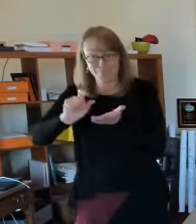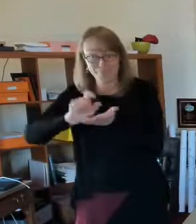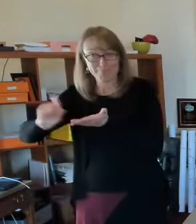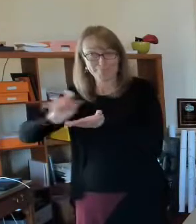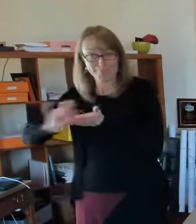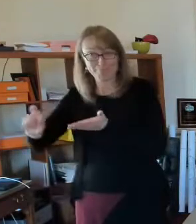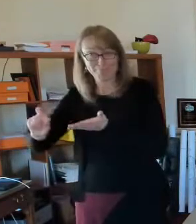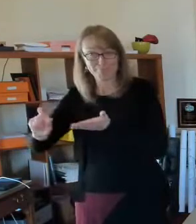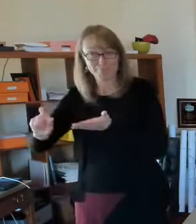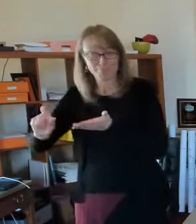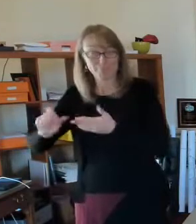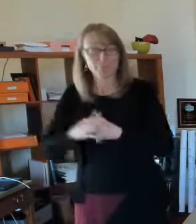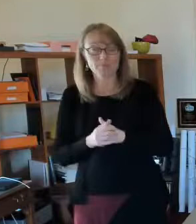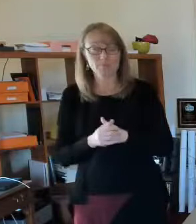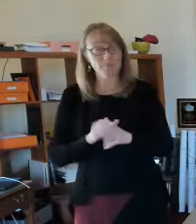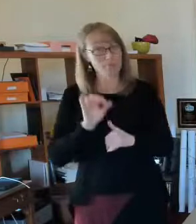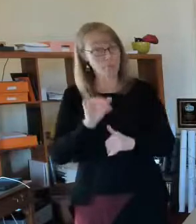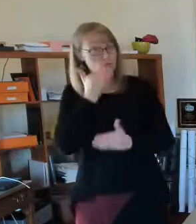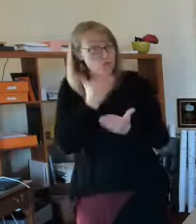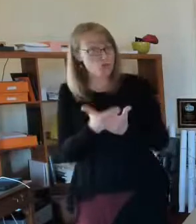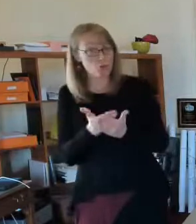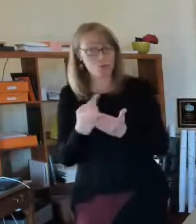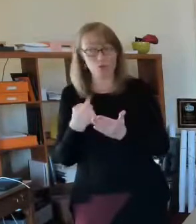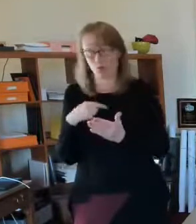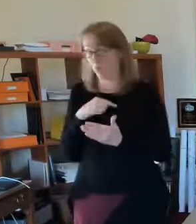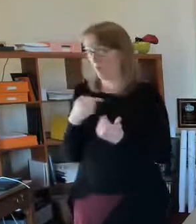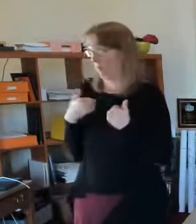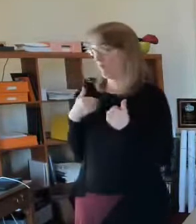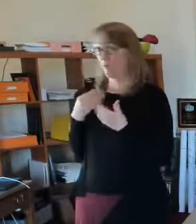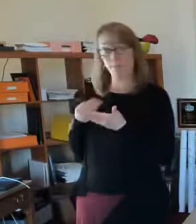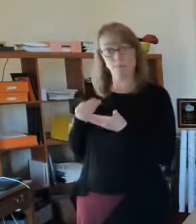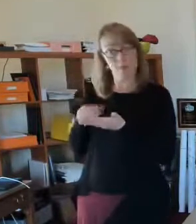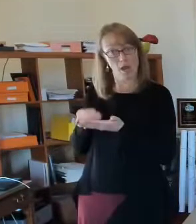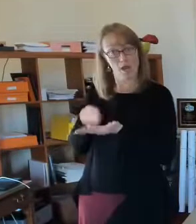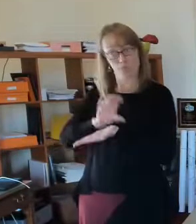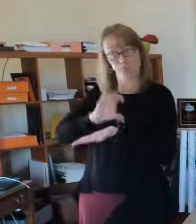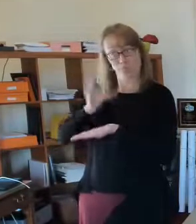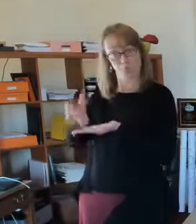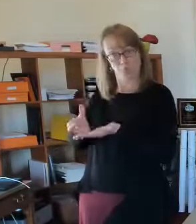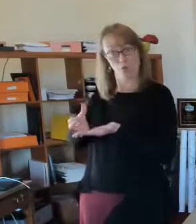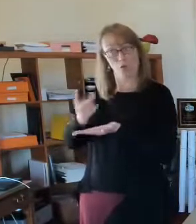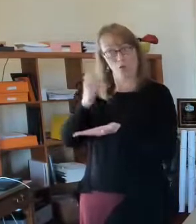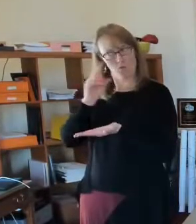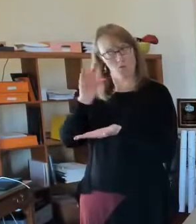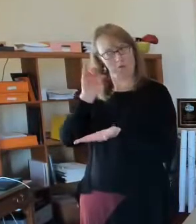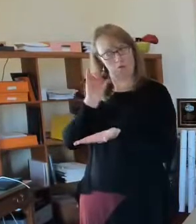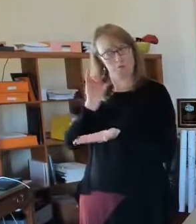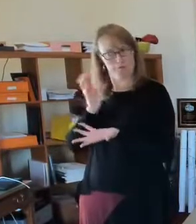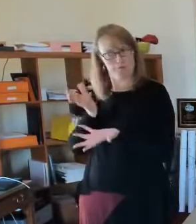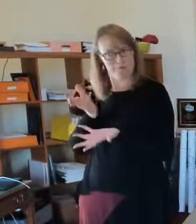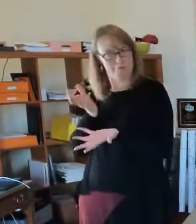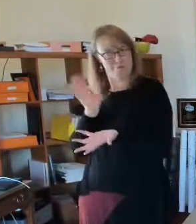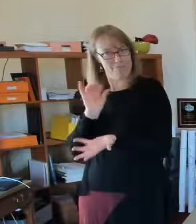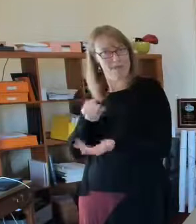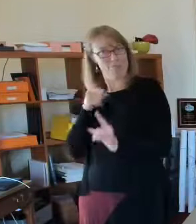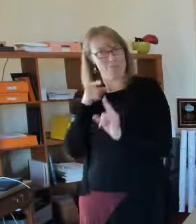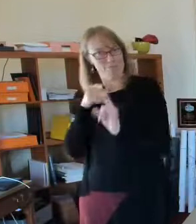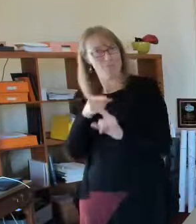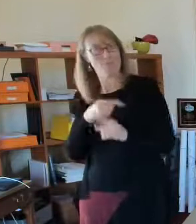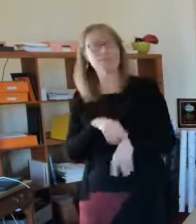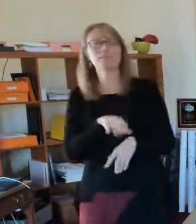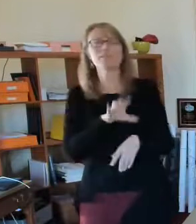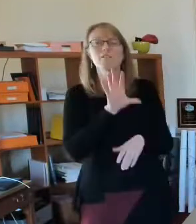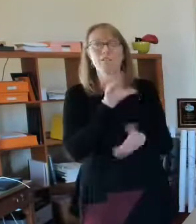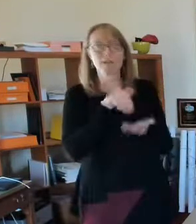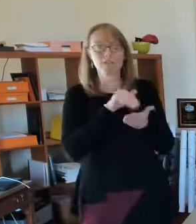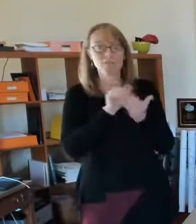for. But when we make these decisions about staying at home or safer at home or closing some